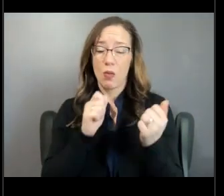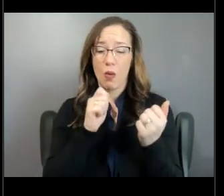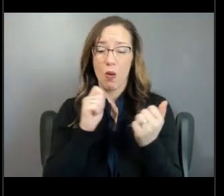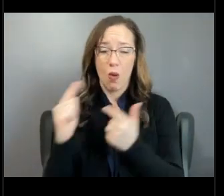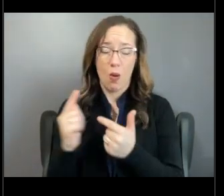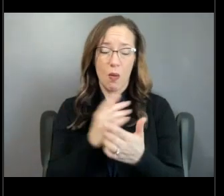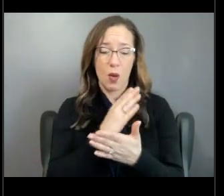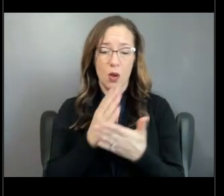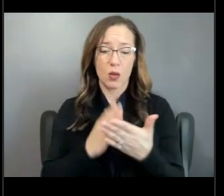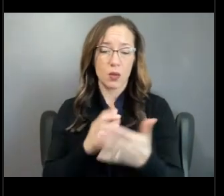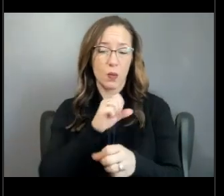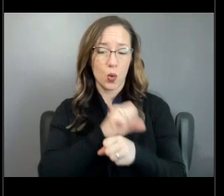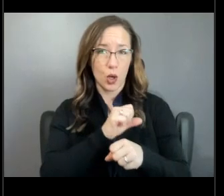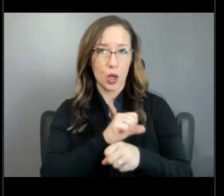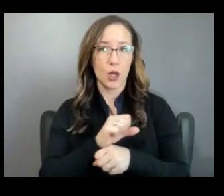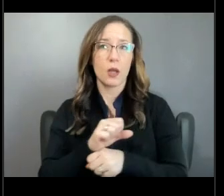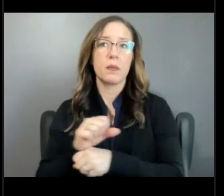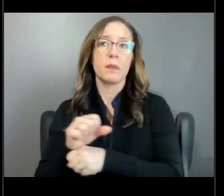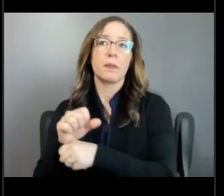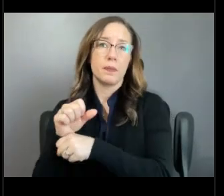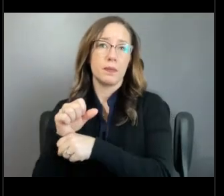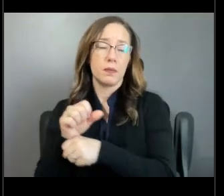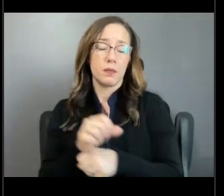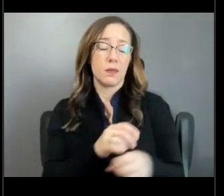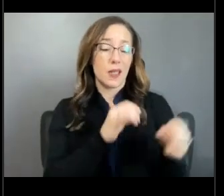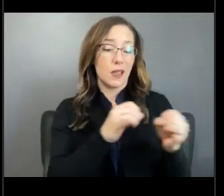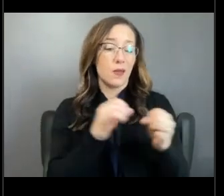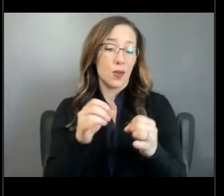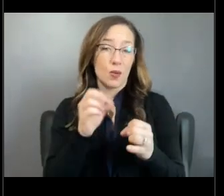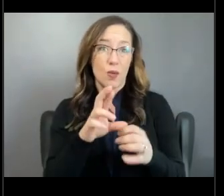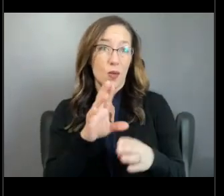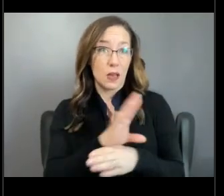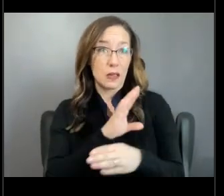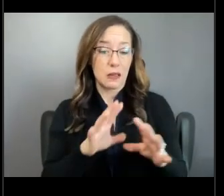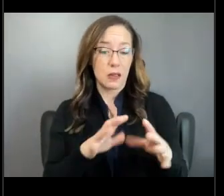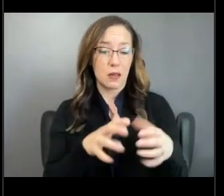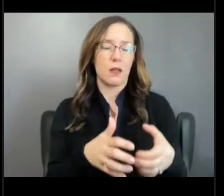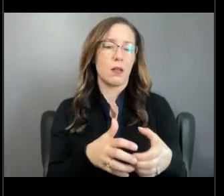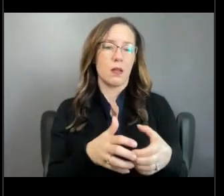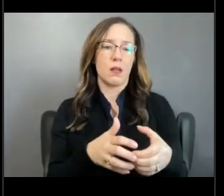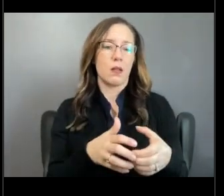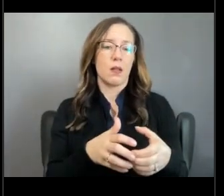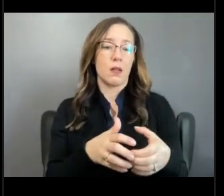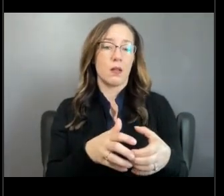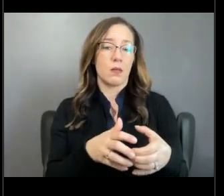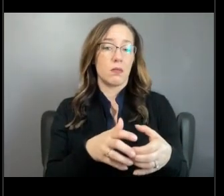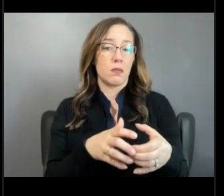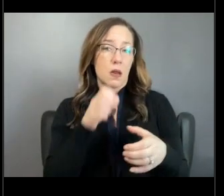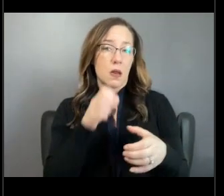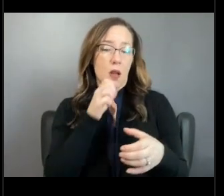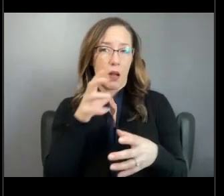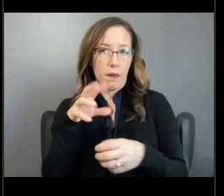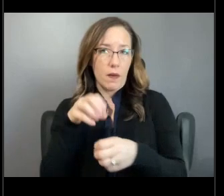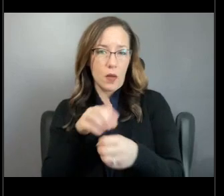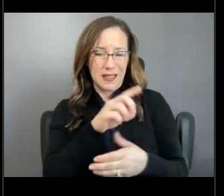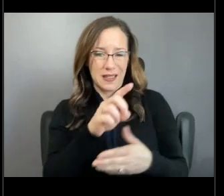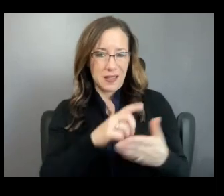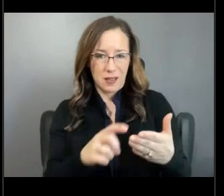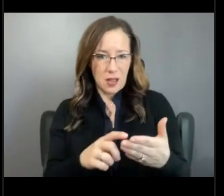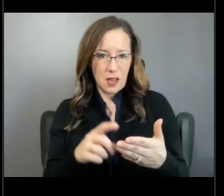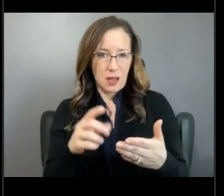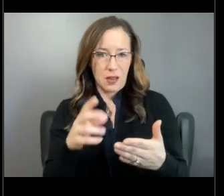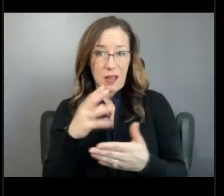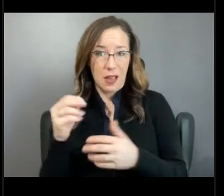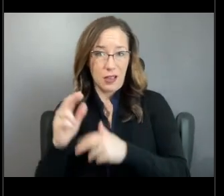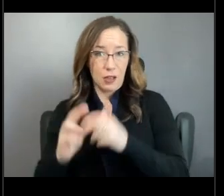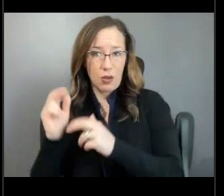work. An individual or entity need not be involved in both the design and